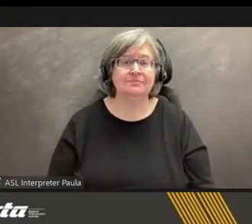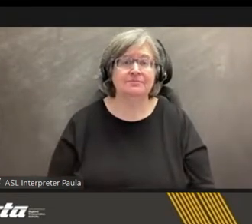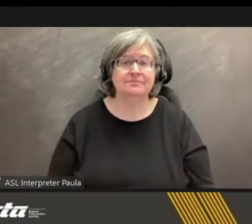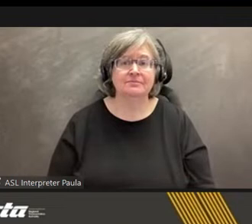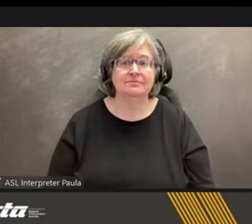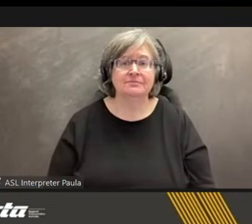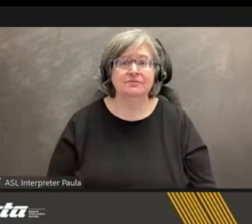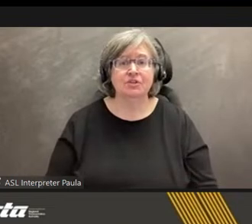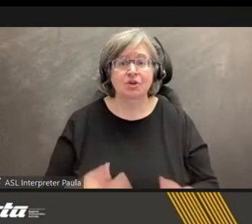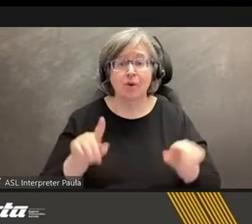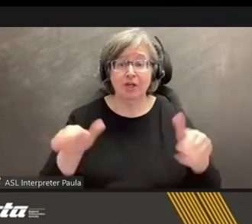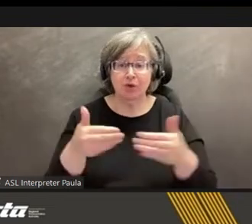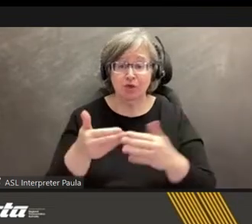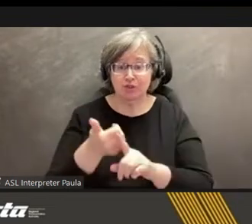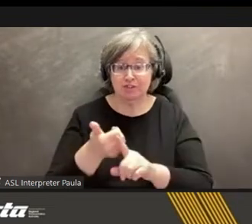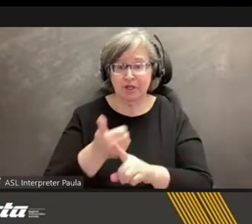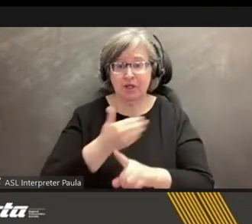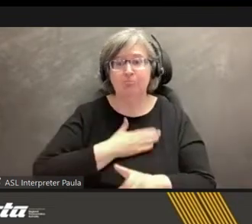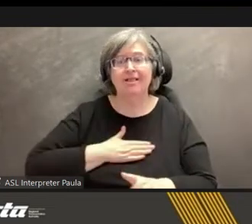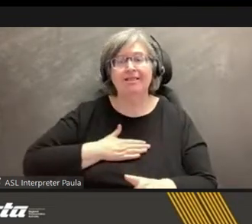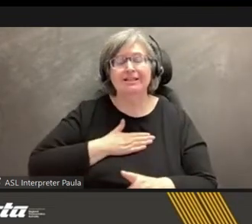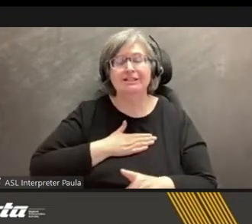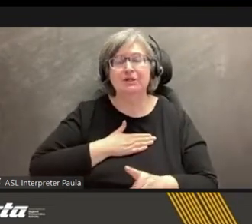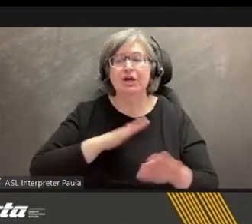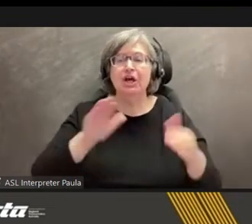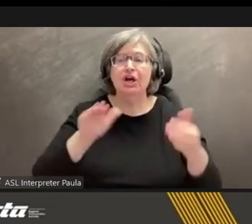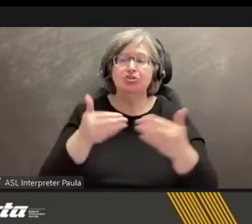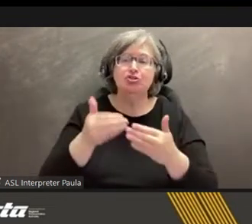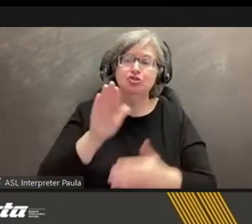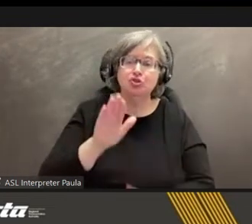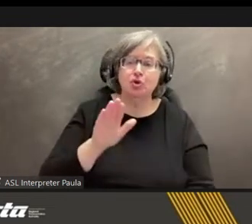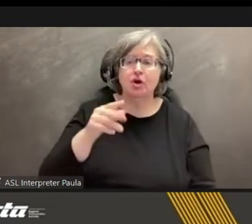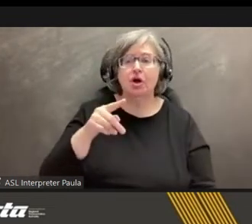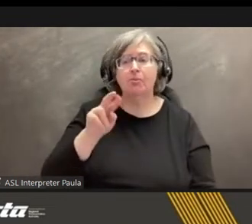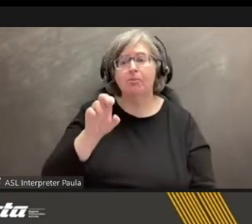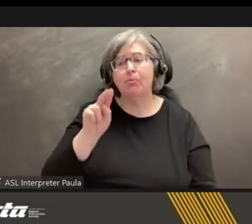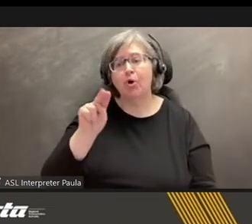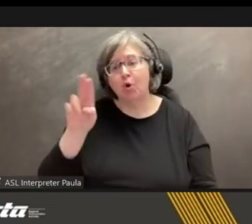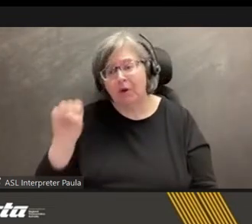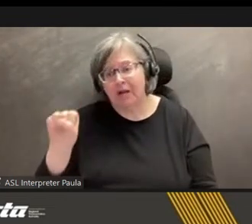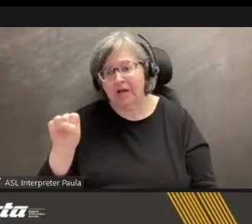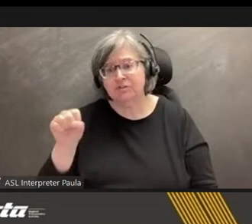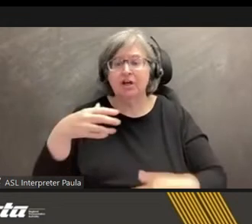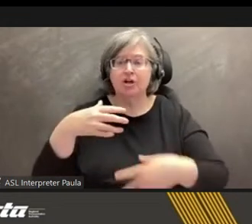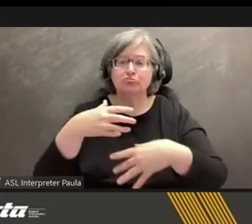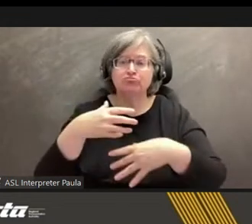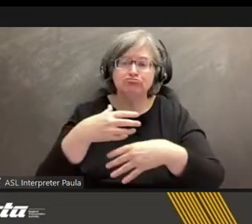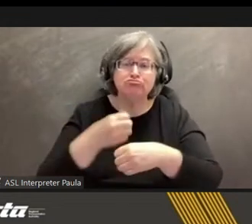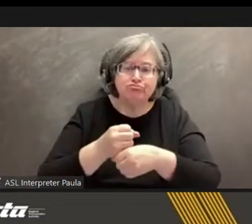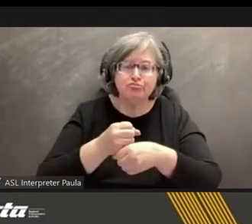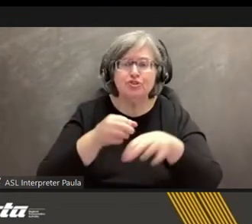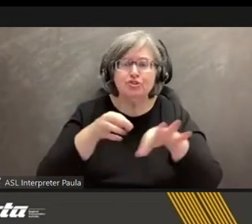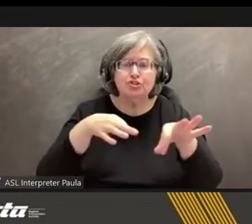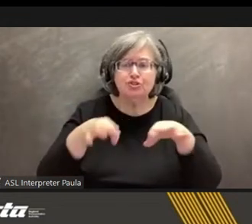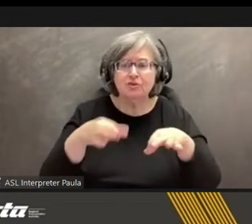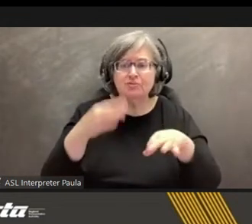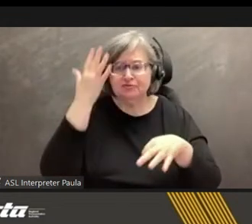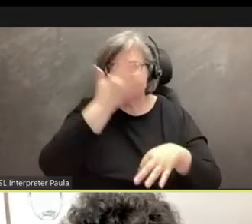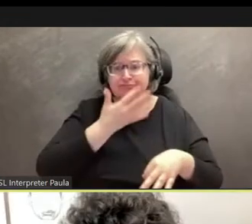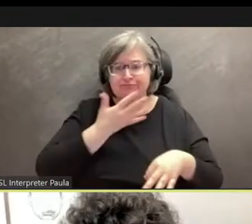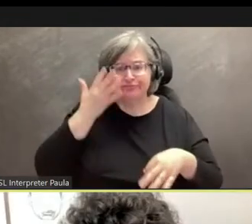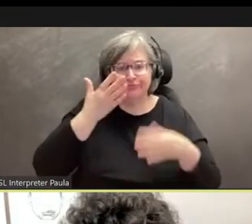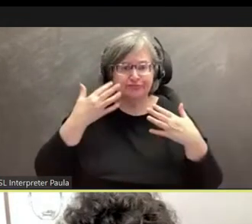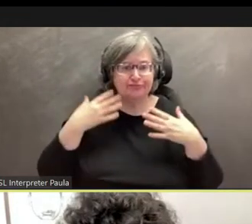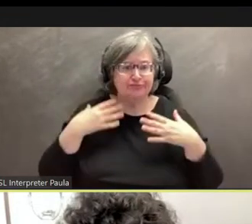And when you introduce yourself, can you please introduce your pronouns and then brief description of what you're wearing?